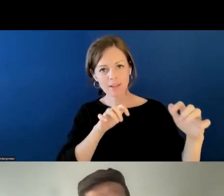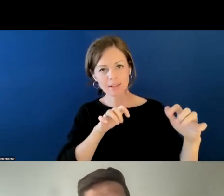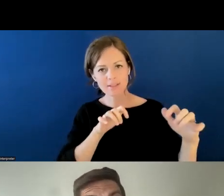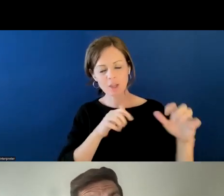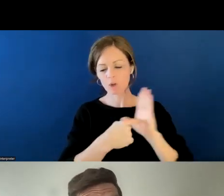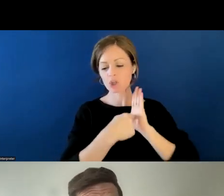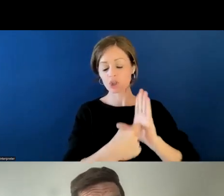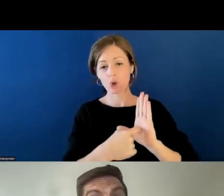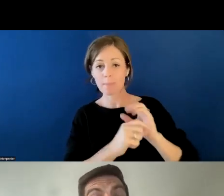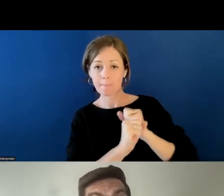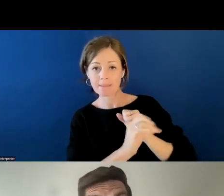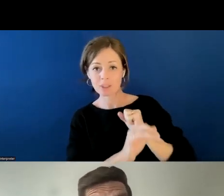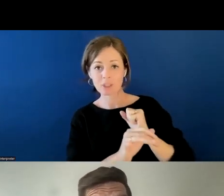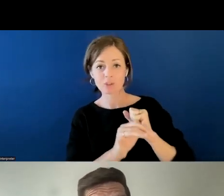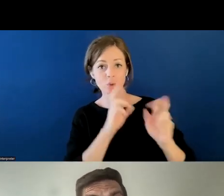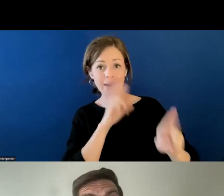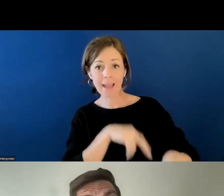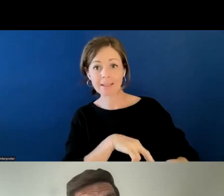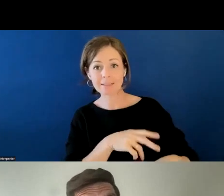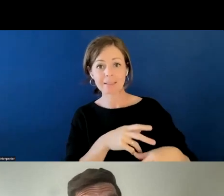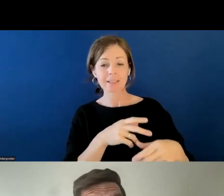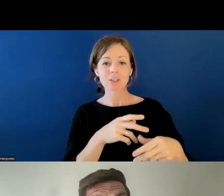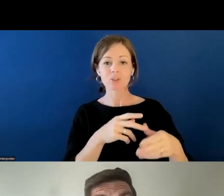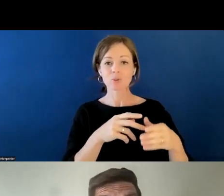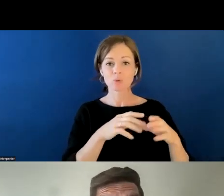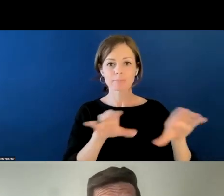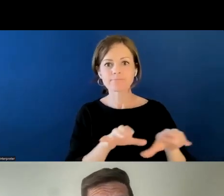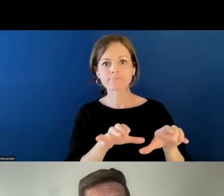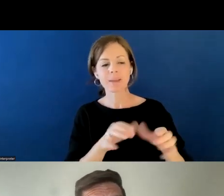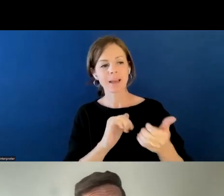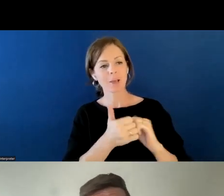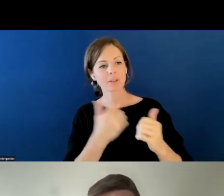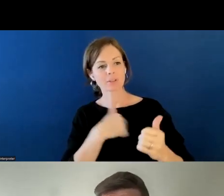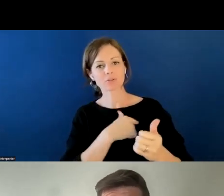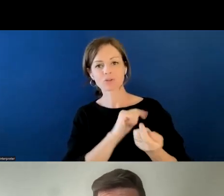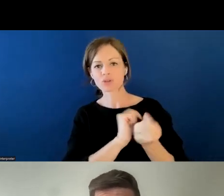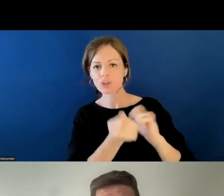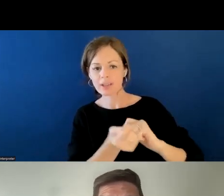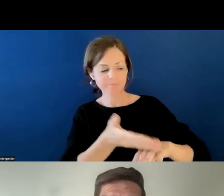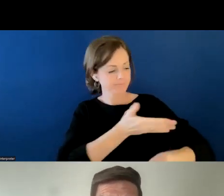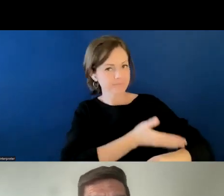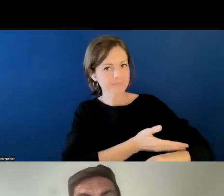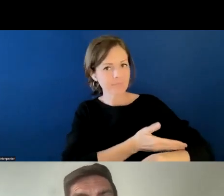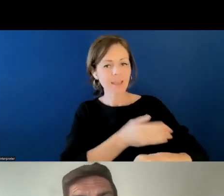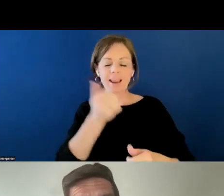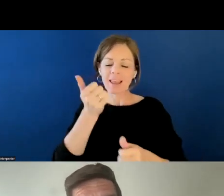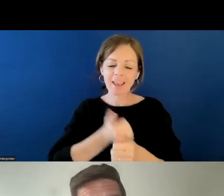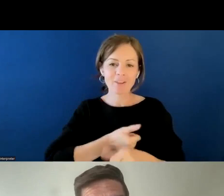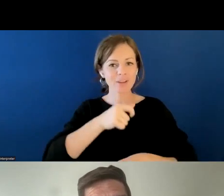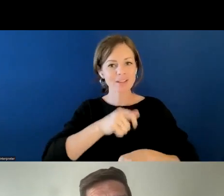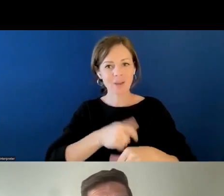to react, to test it, to optimize it, to help us change it, make it better. And we would come round after round with